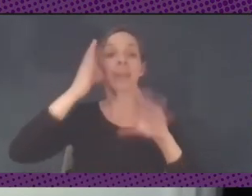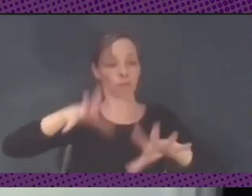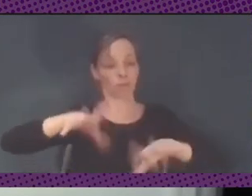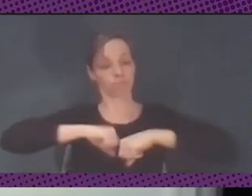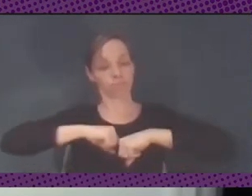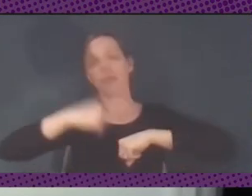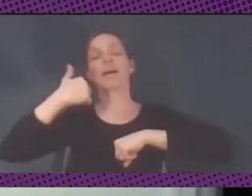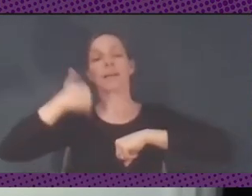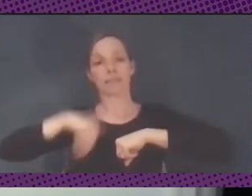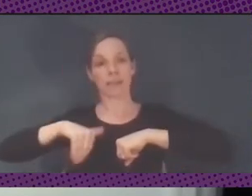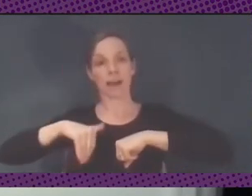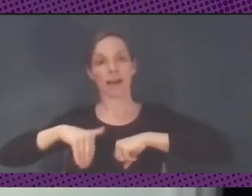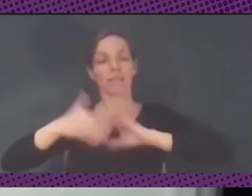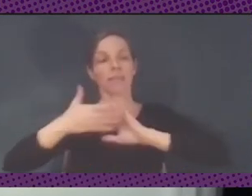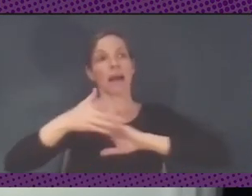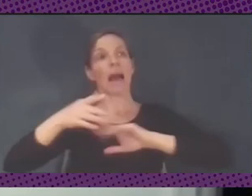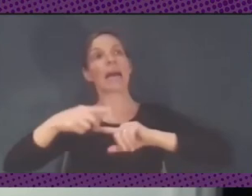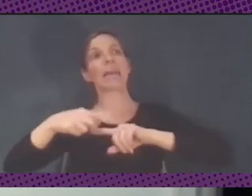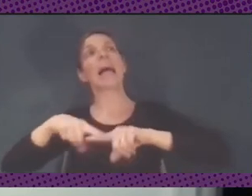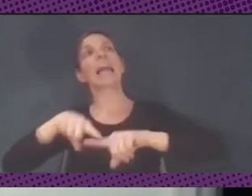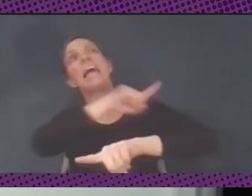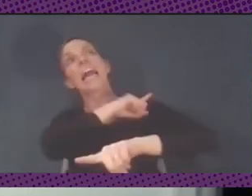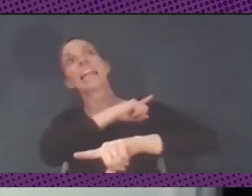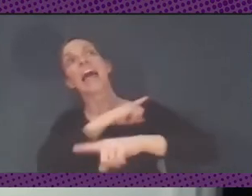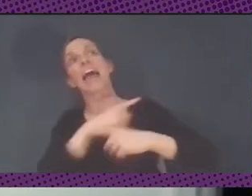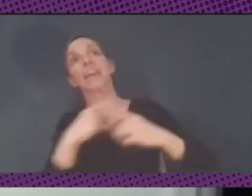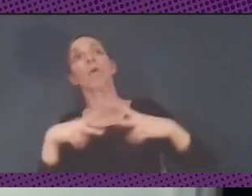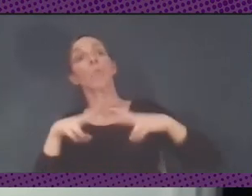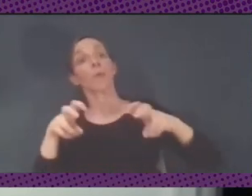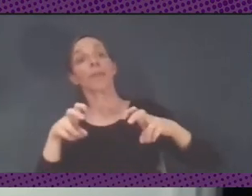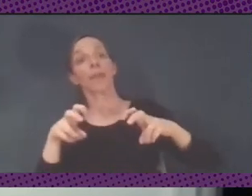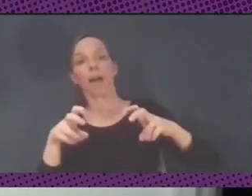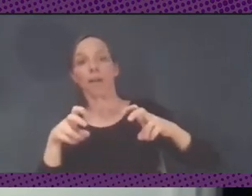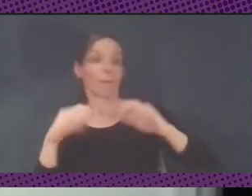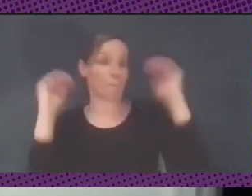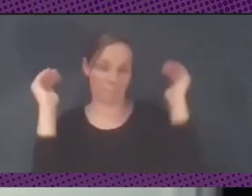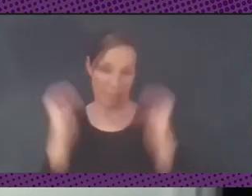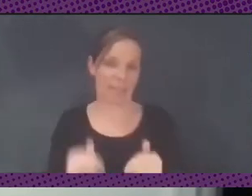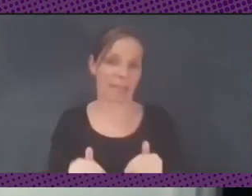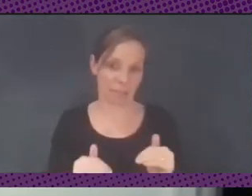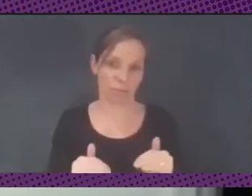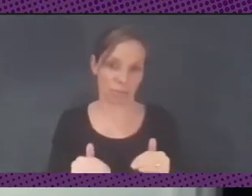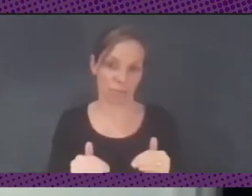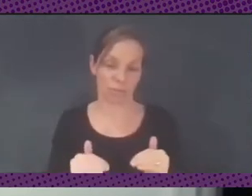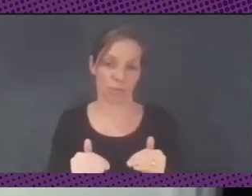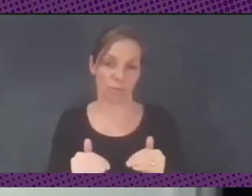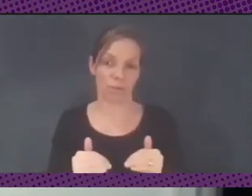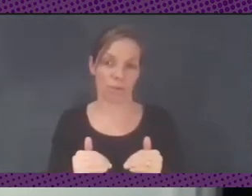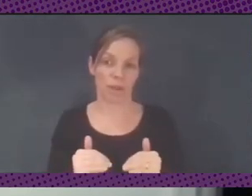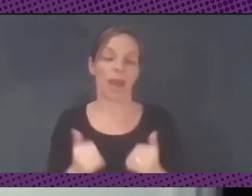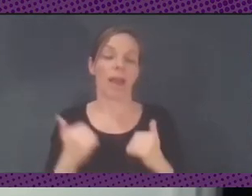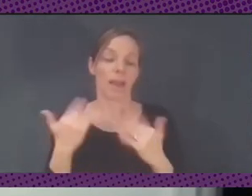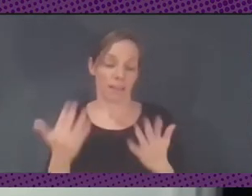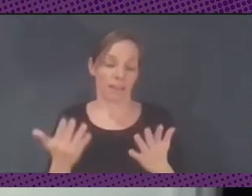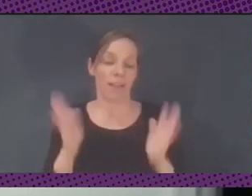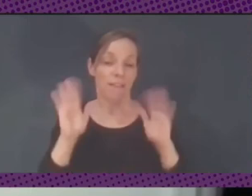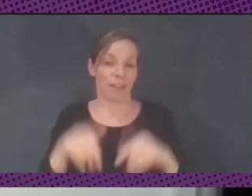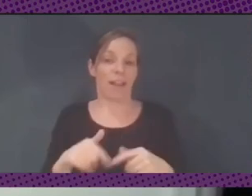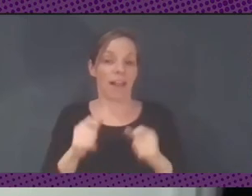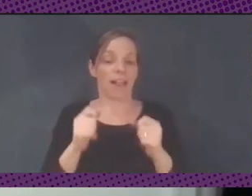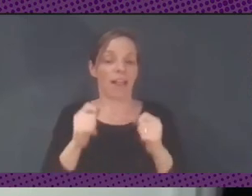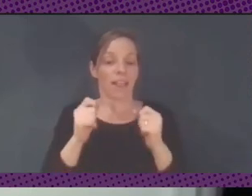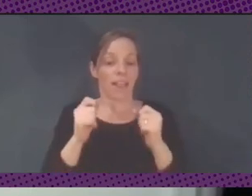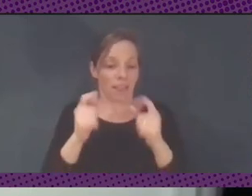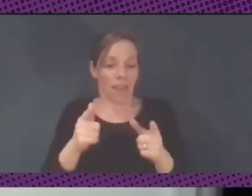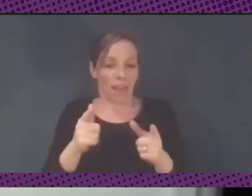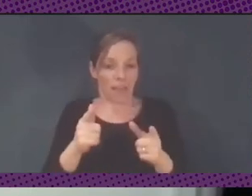from the feminists and it made them into sort of these empty vessels for lots of different things. It's the same with the